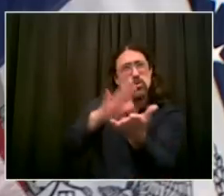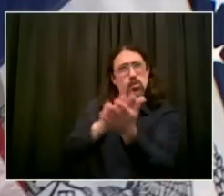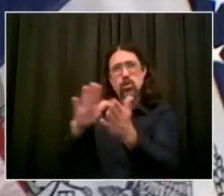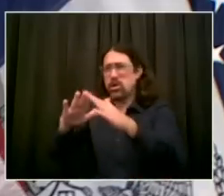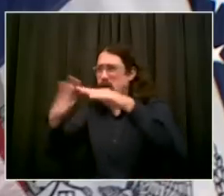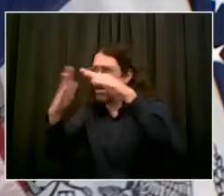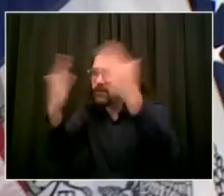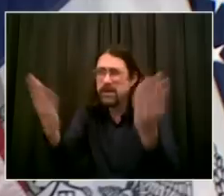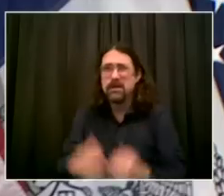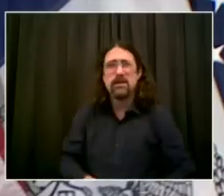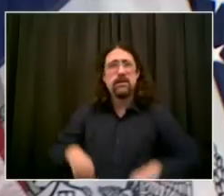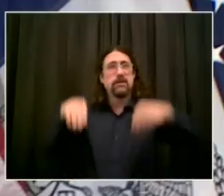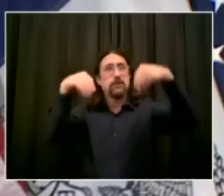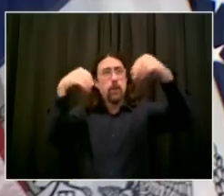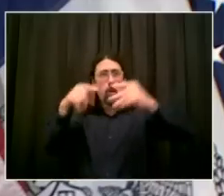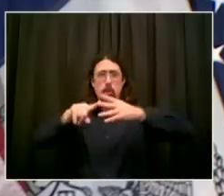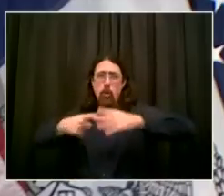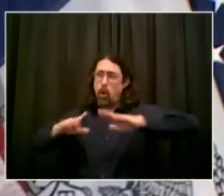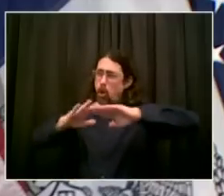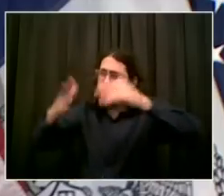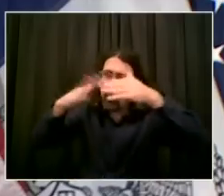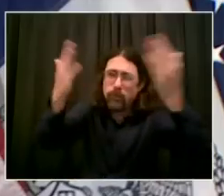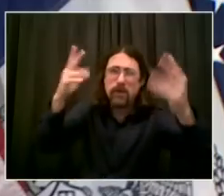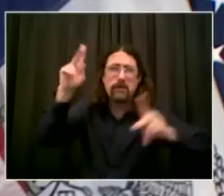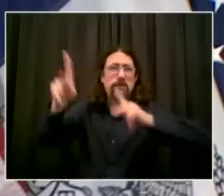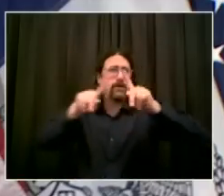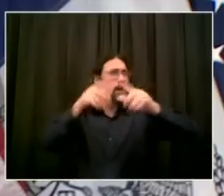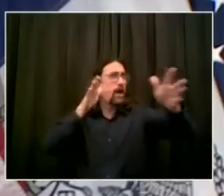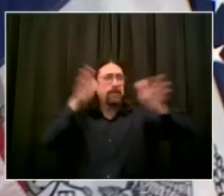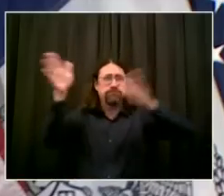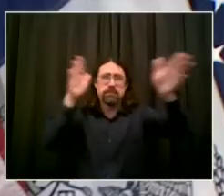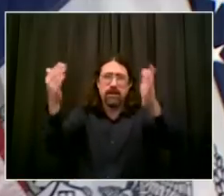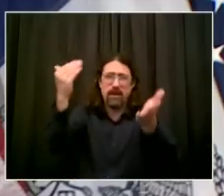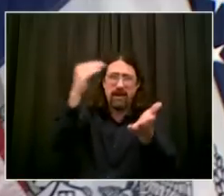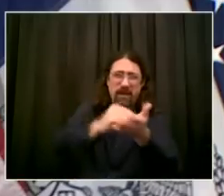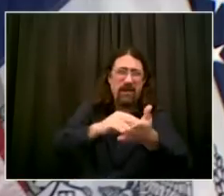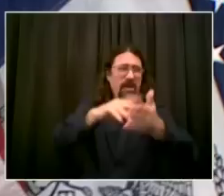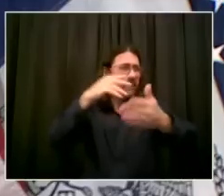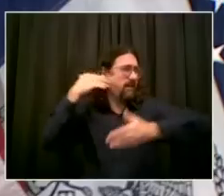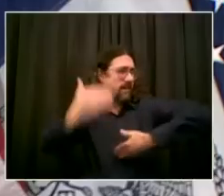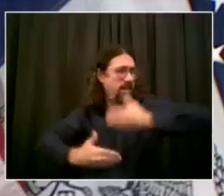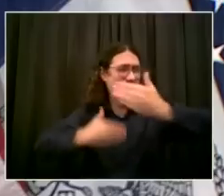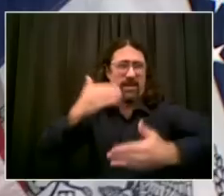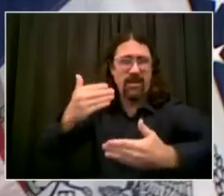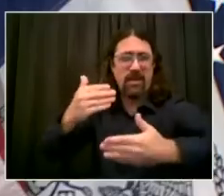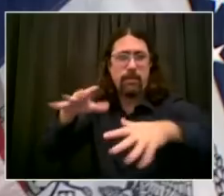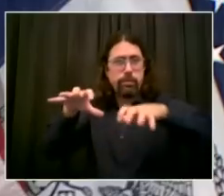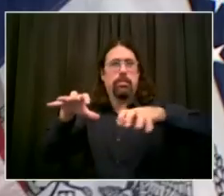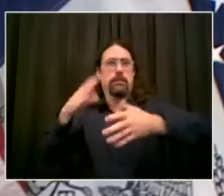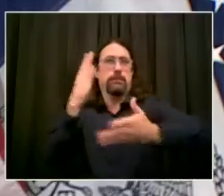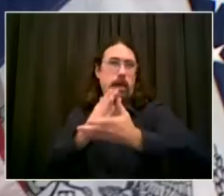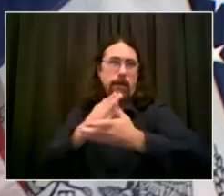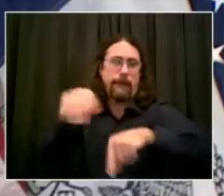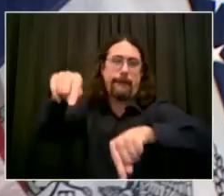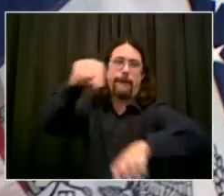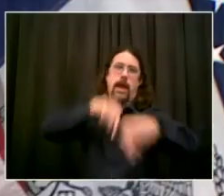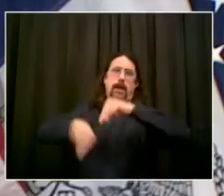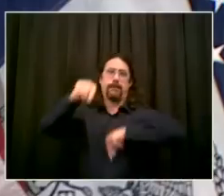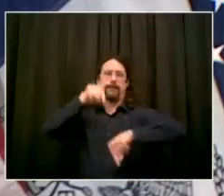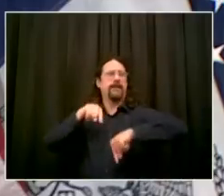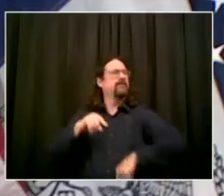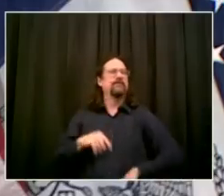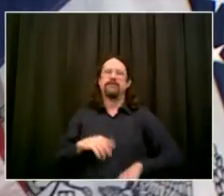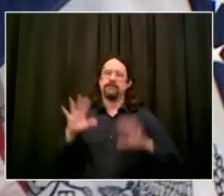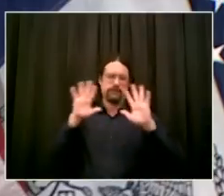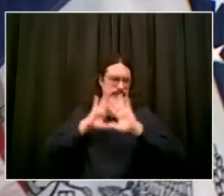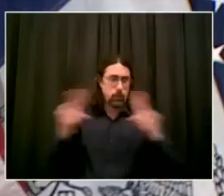it. So yesterday, I went over the basic plan of how we're going to begin the